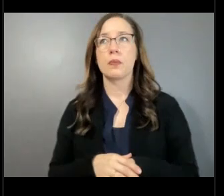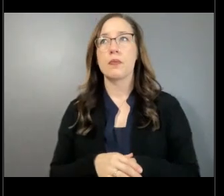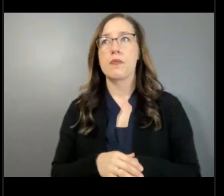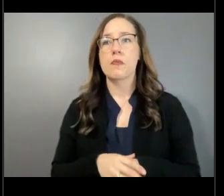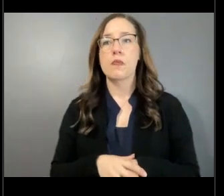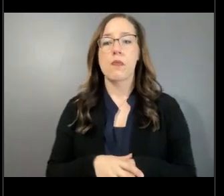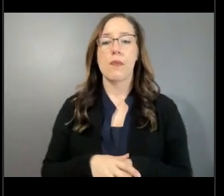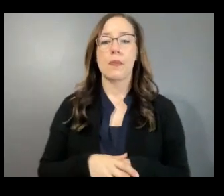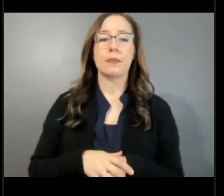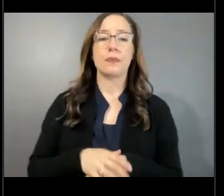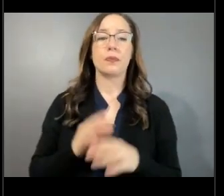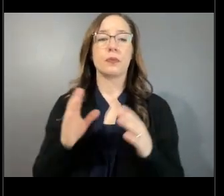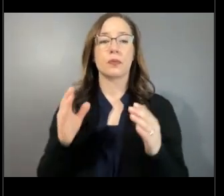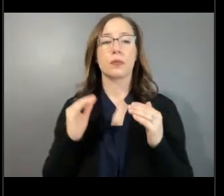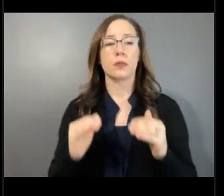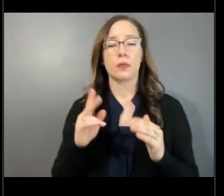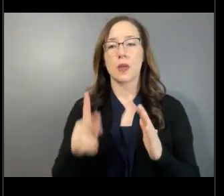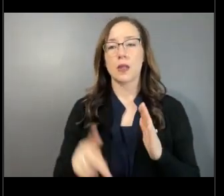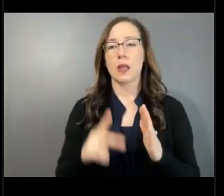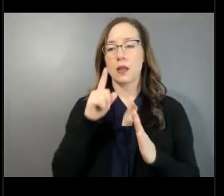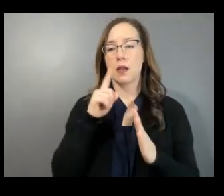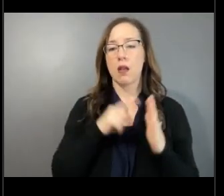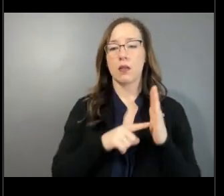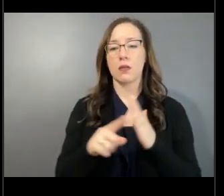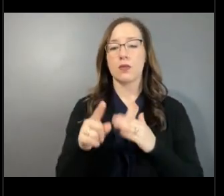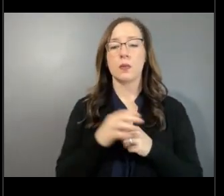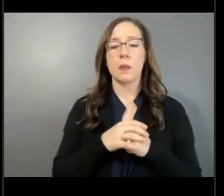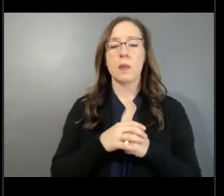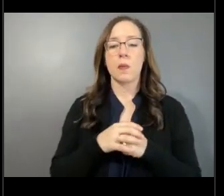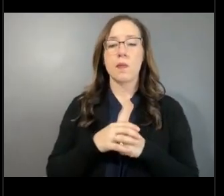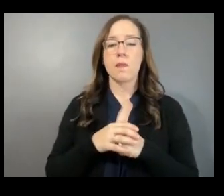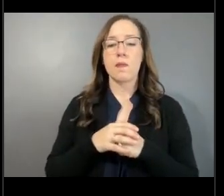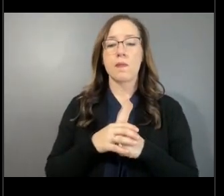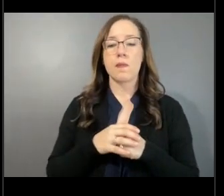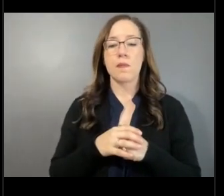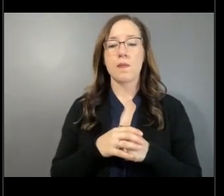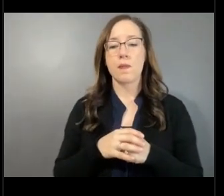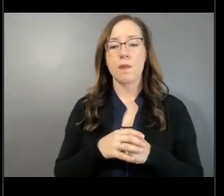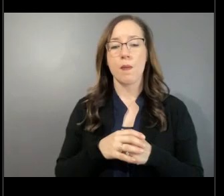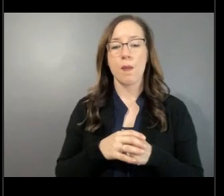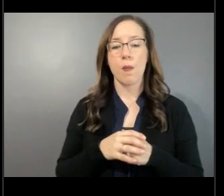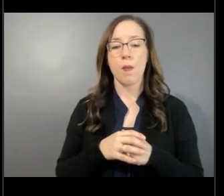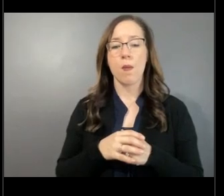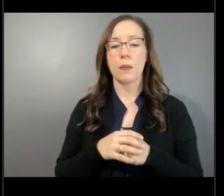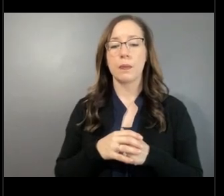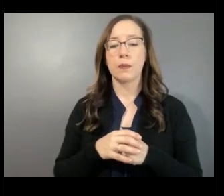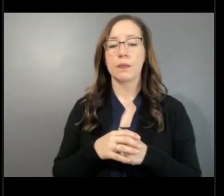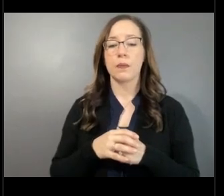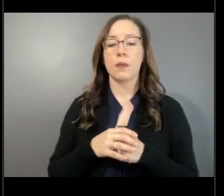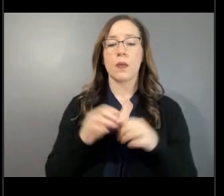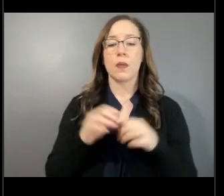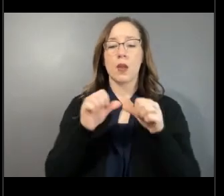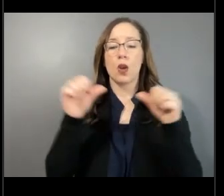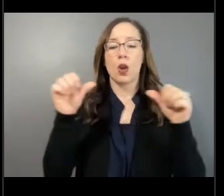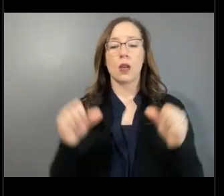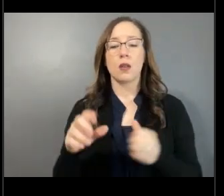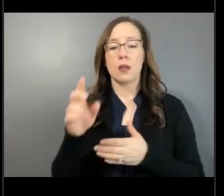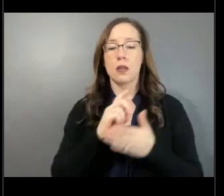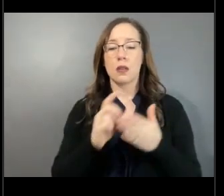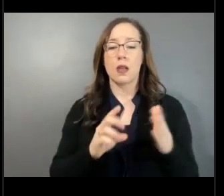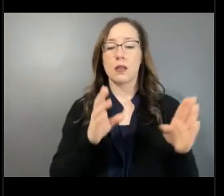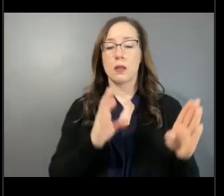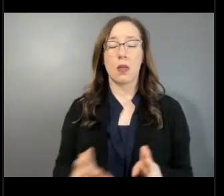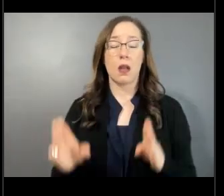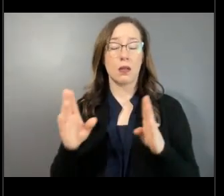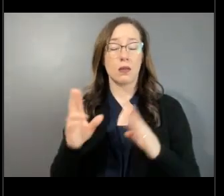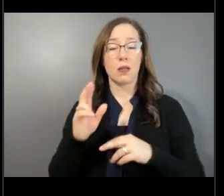Moving along to our second knowledge check. The architect designs the plan, which the builder